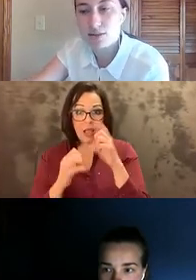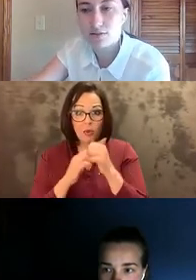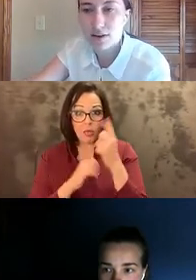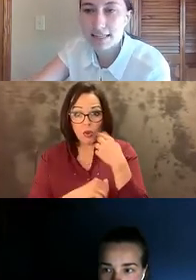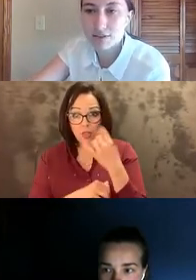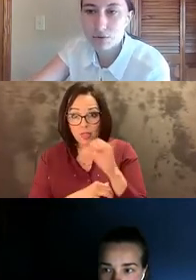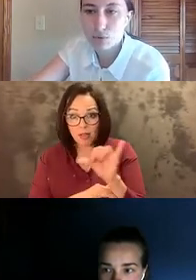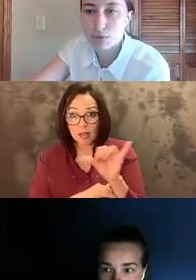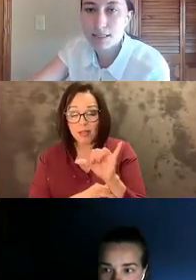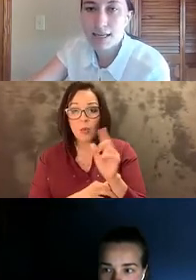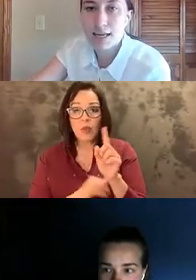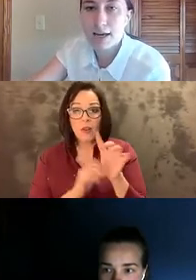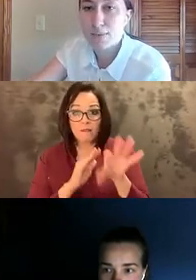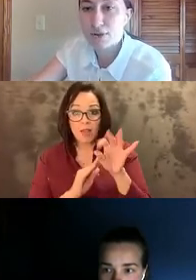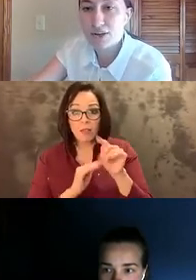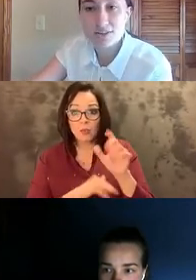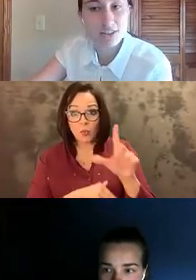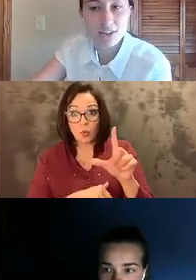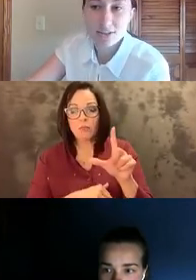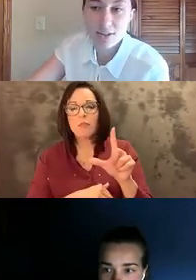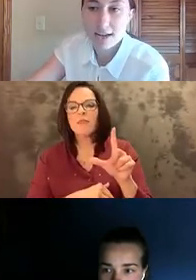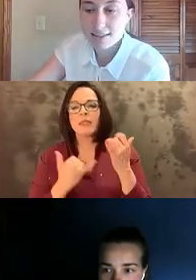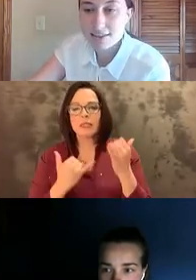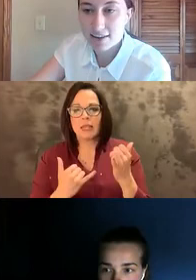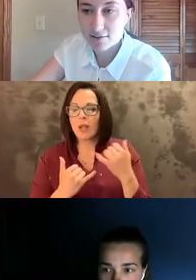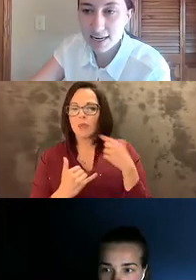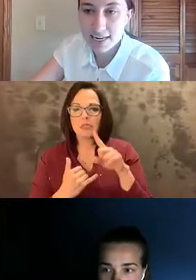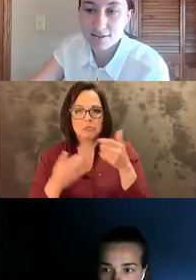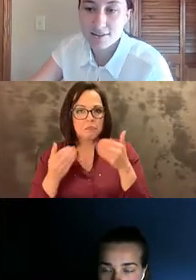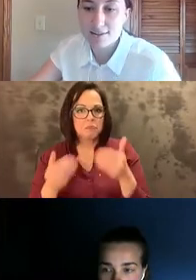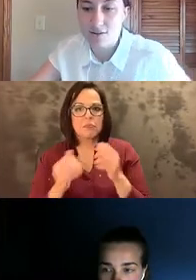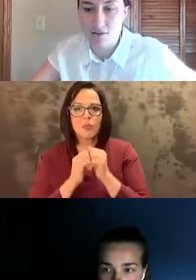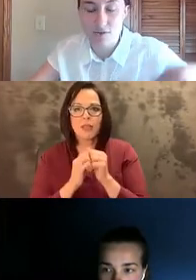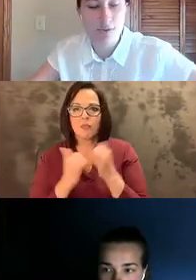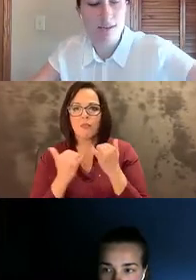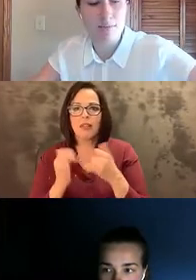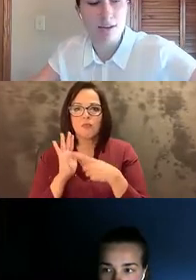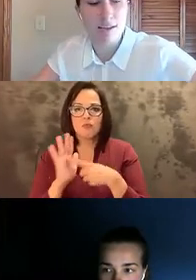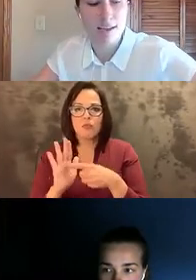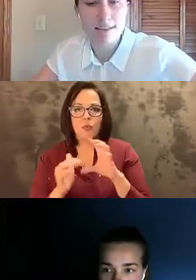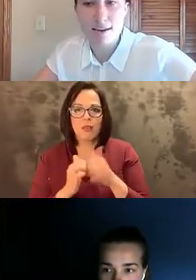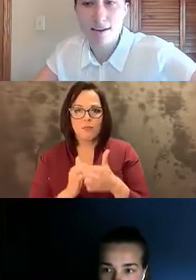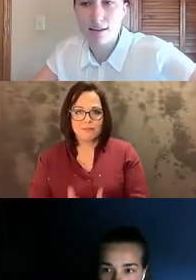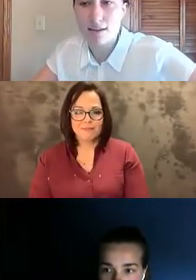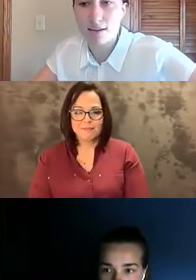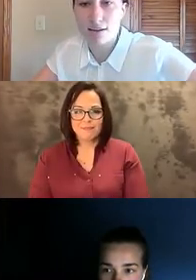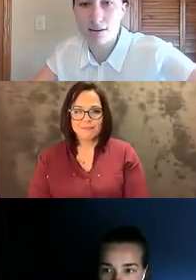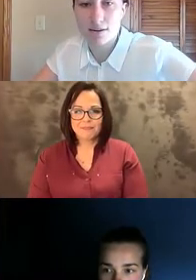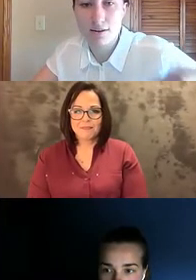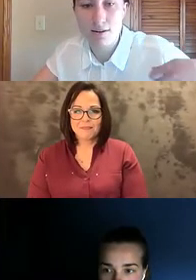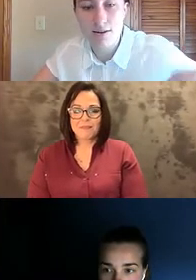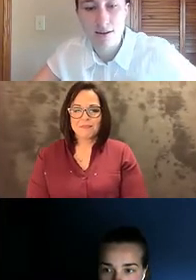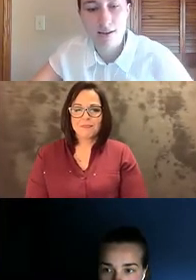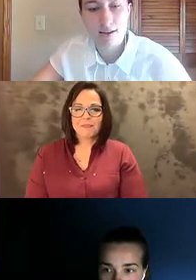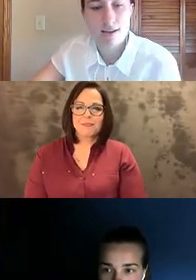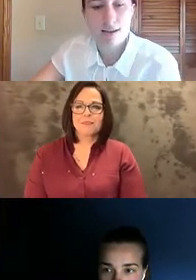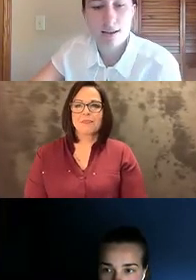and where to find the tool, we're just going to do that together right now. So I'm going to exit out